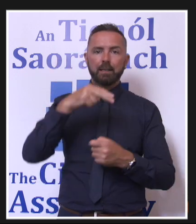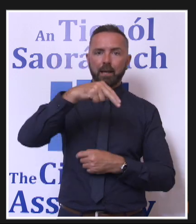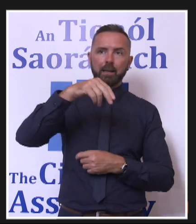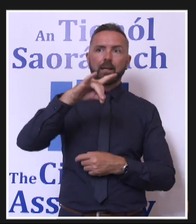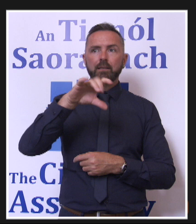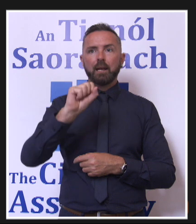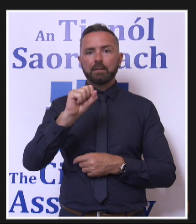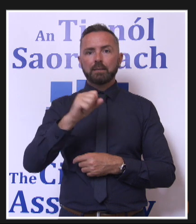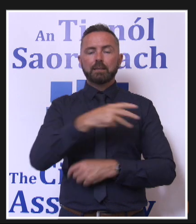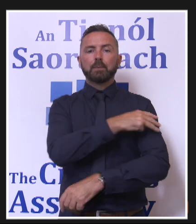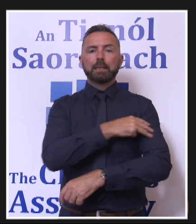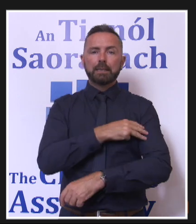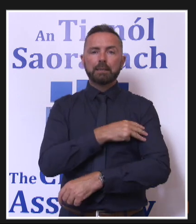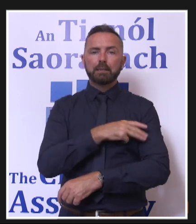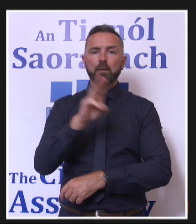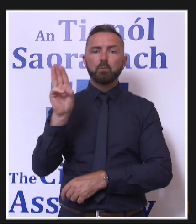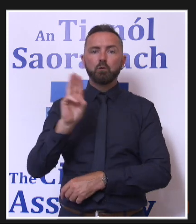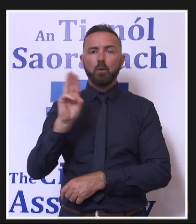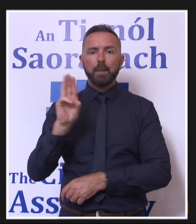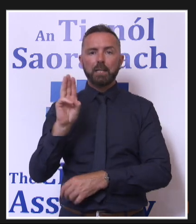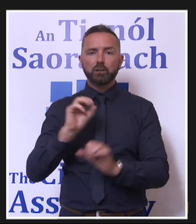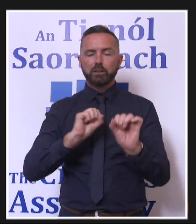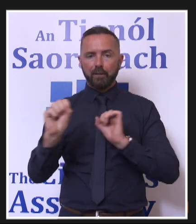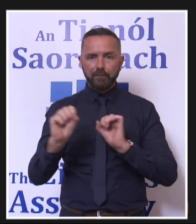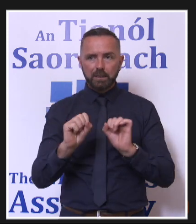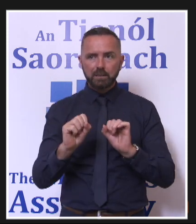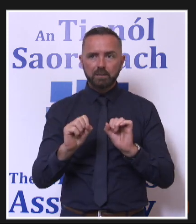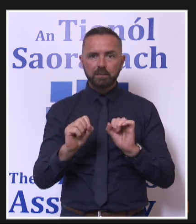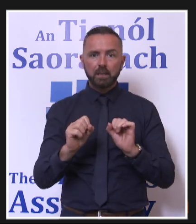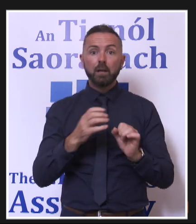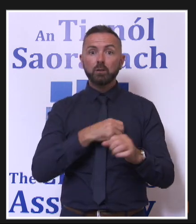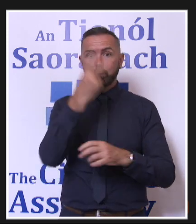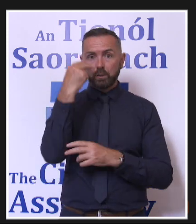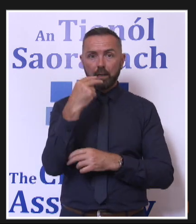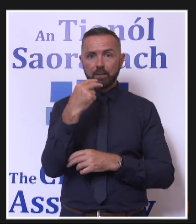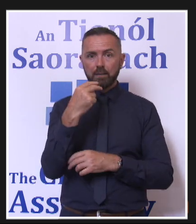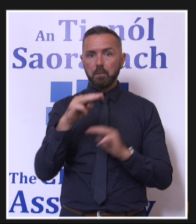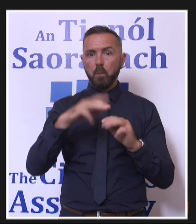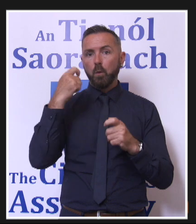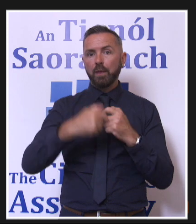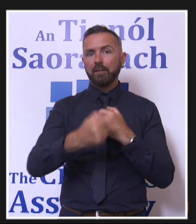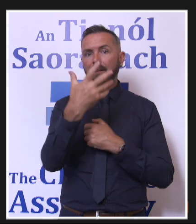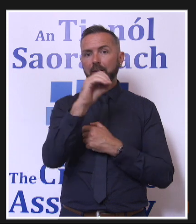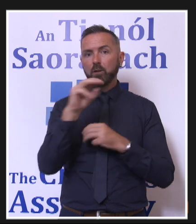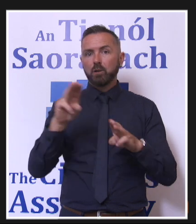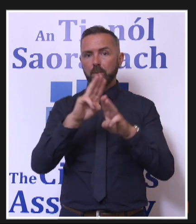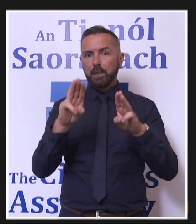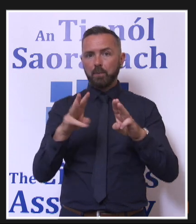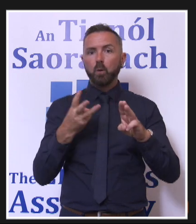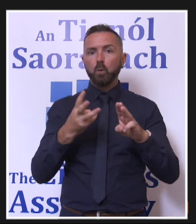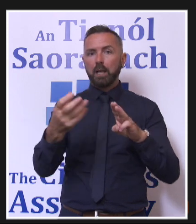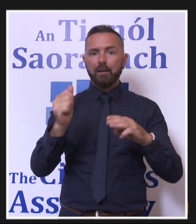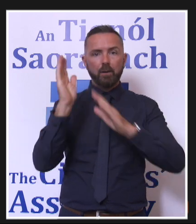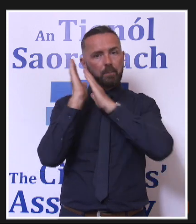Police, the probation service. Tonight in Greater Manchester, over 500 people will be in a bed every